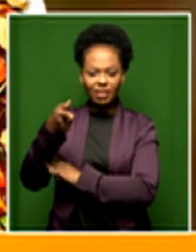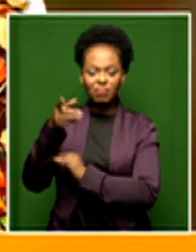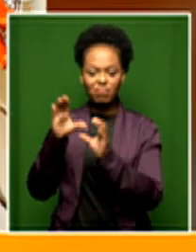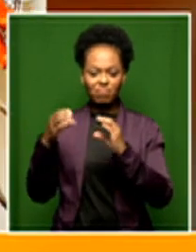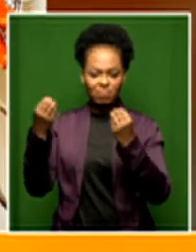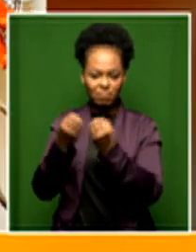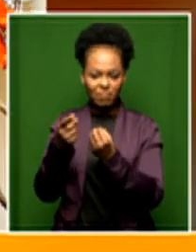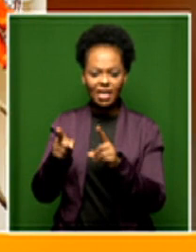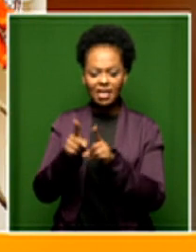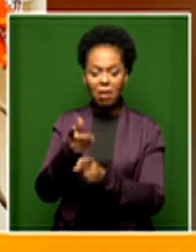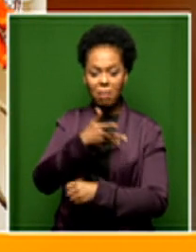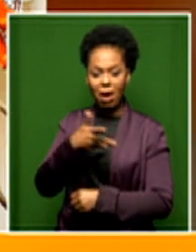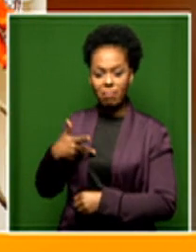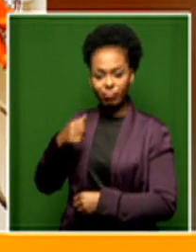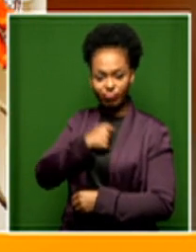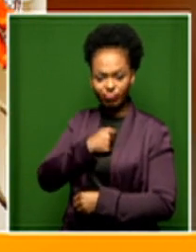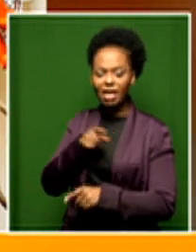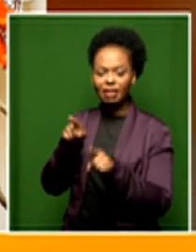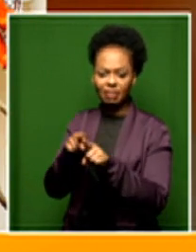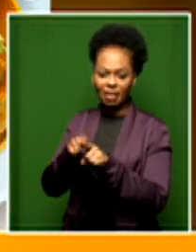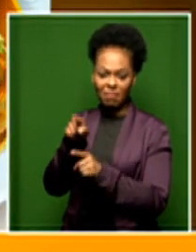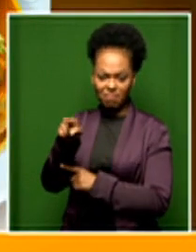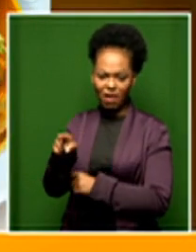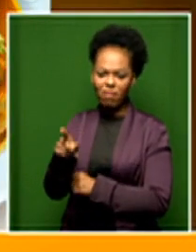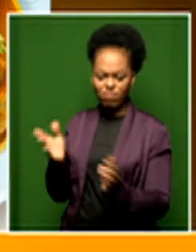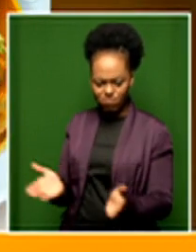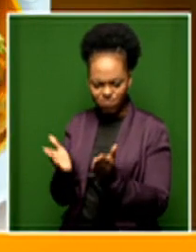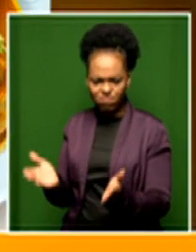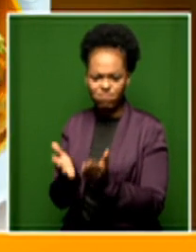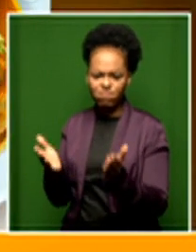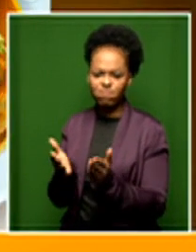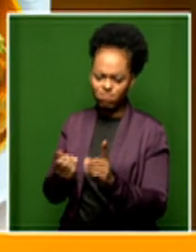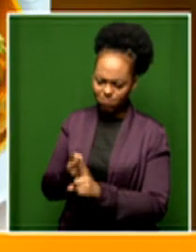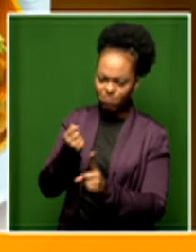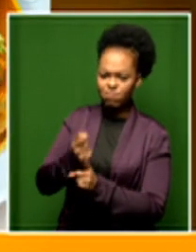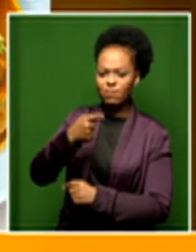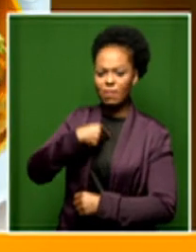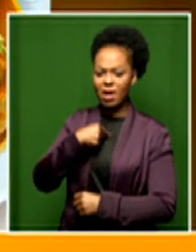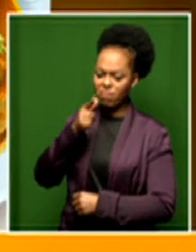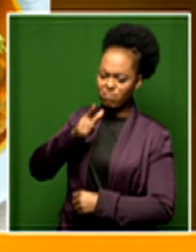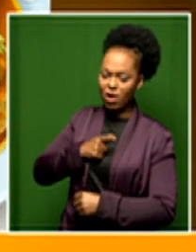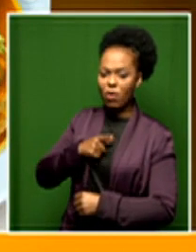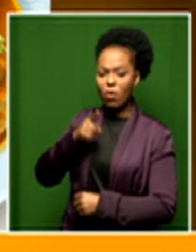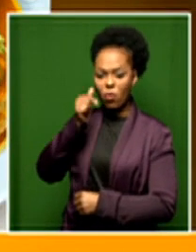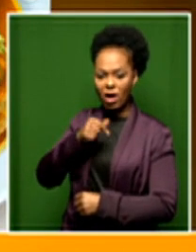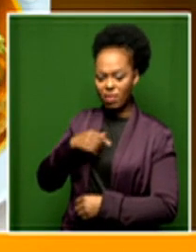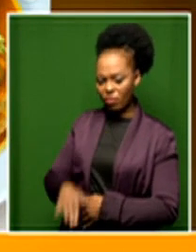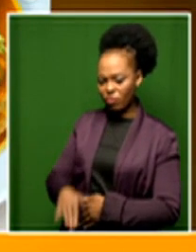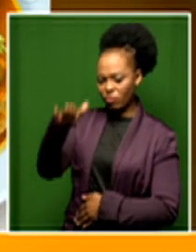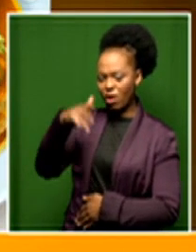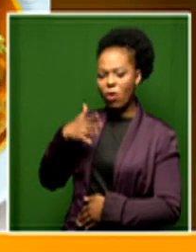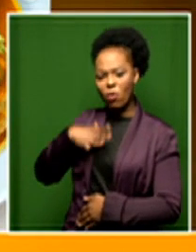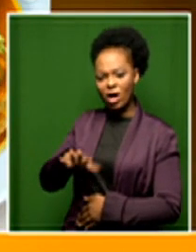my mom as well, she was the one pushing me, telling me that, Linda, because when I grew up, I wanted to be a chartered